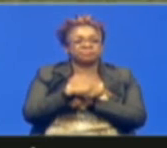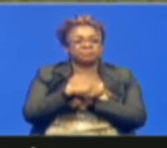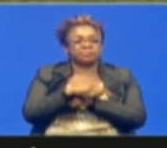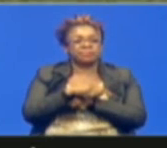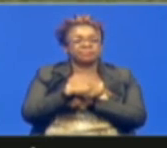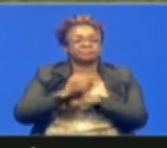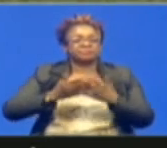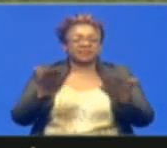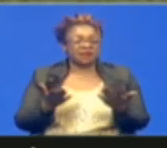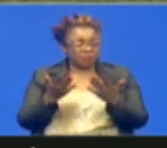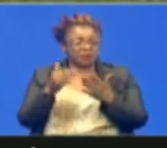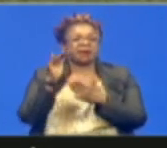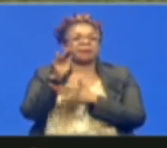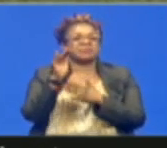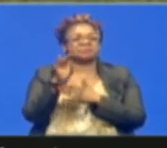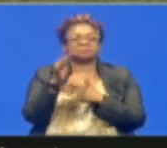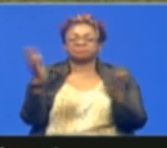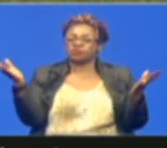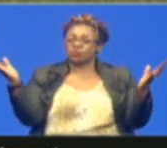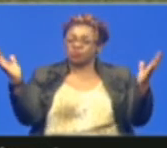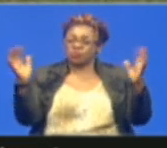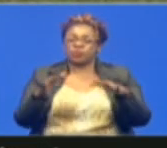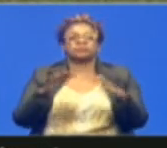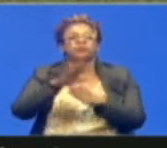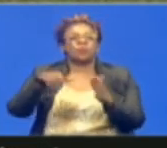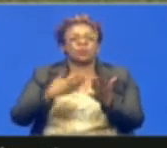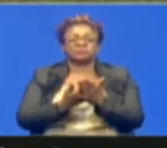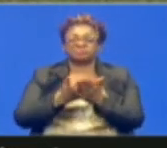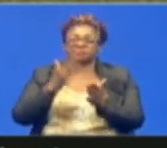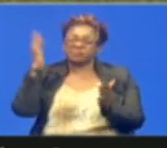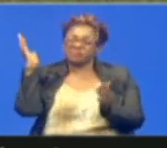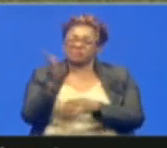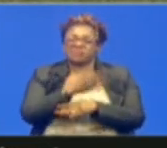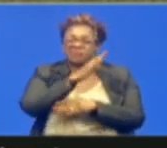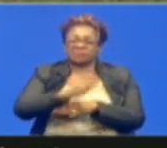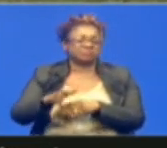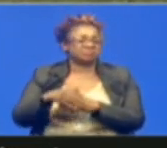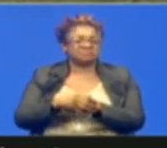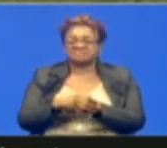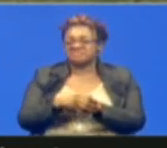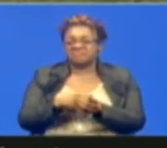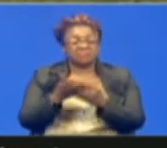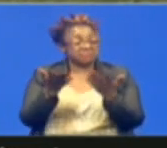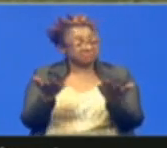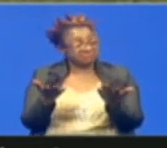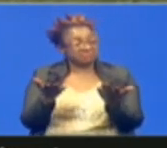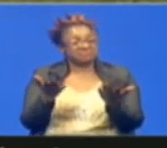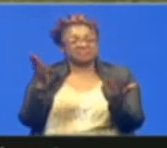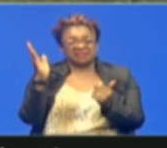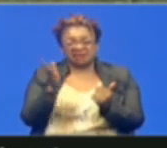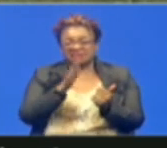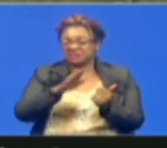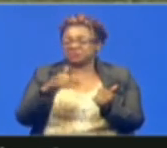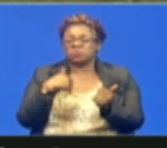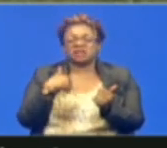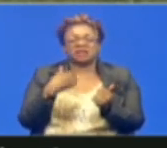Sasa gamia amesanywa bahali moja yote imekatwa wote mwangozi iko ndani. Sasa wamekata na tumepata